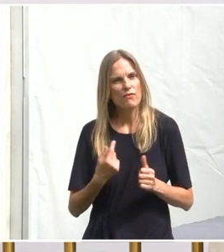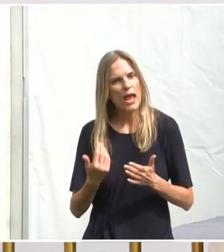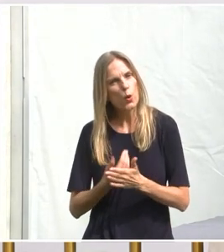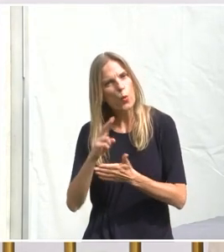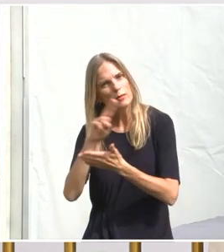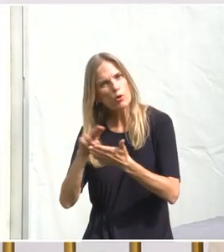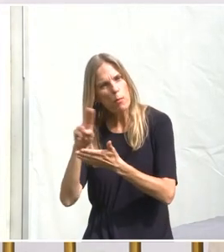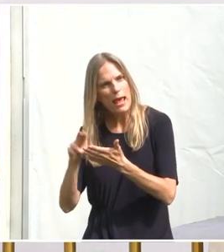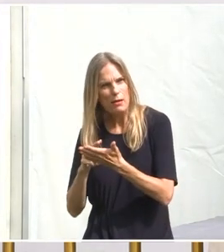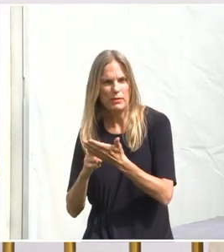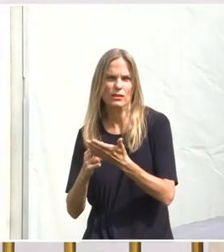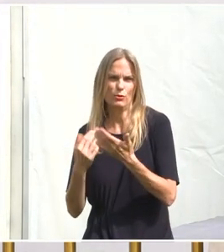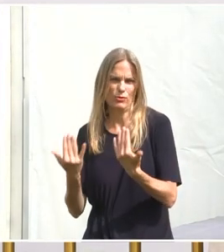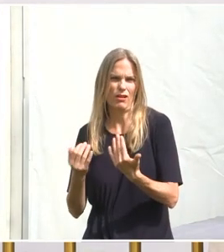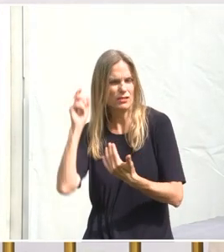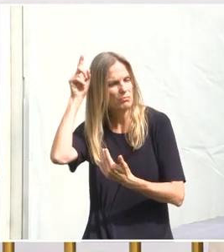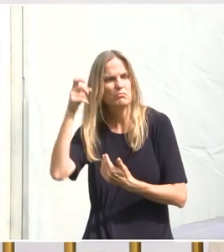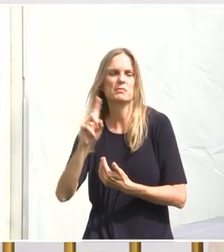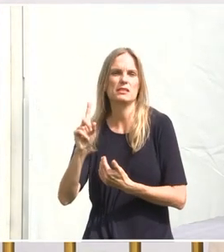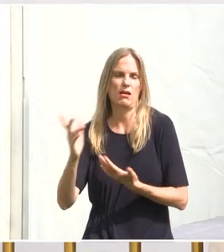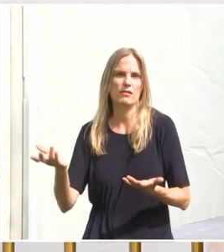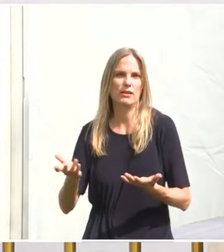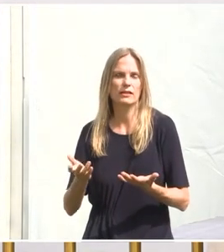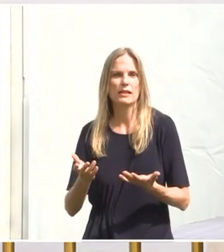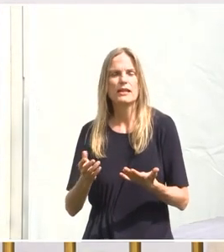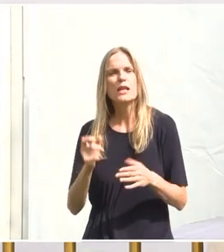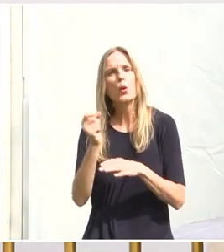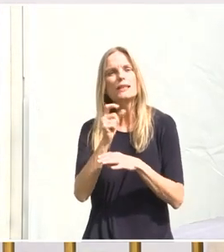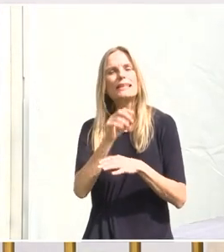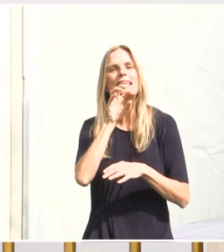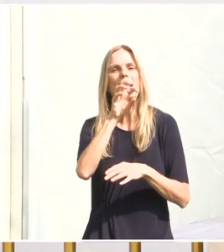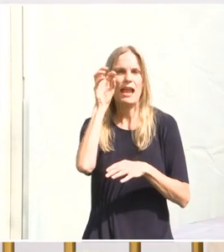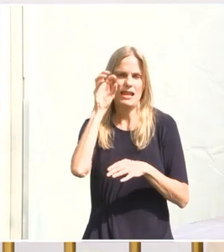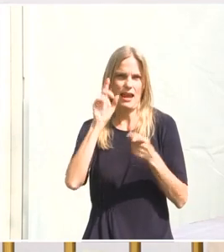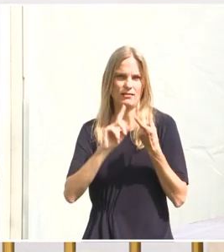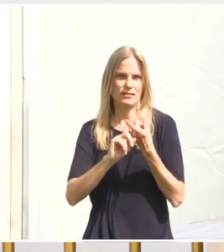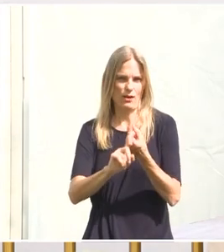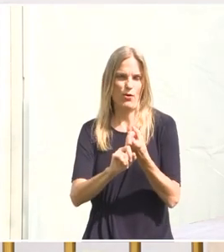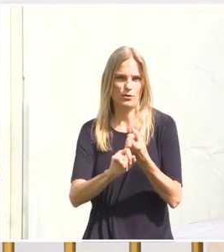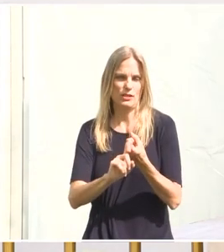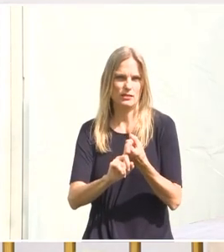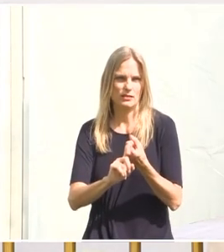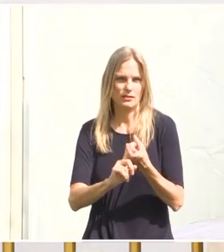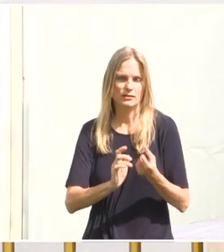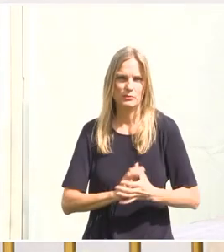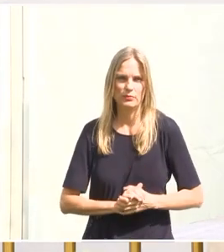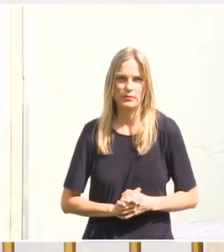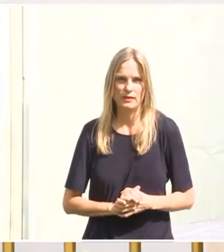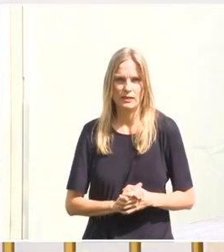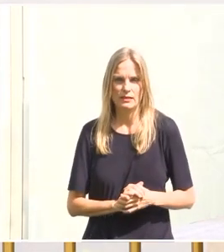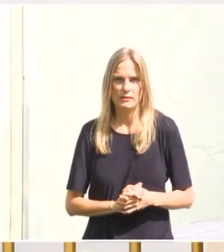may emerge because people leave digital traces, and that may also create some problems.